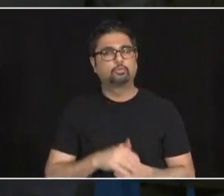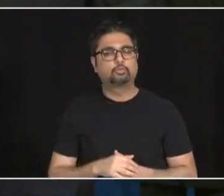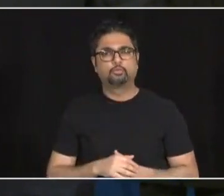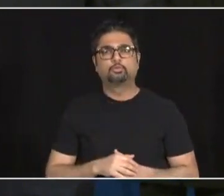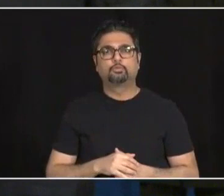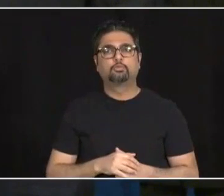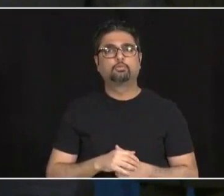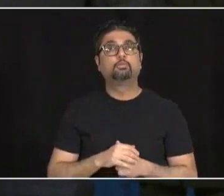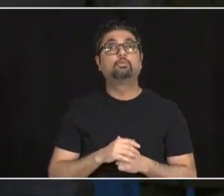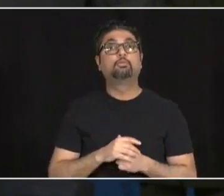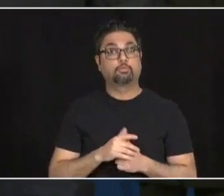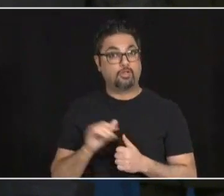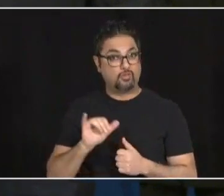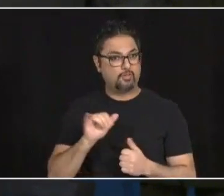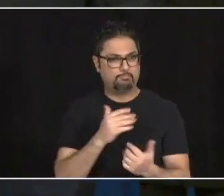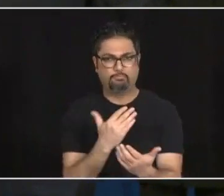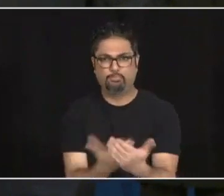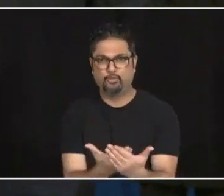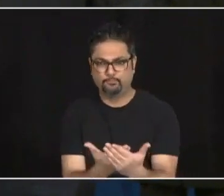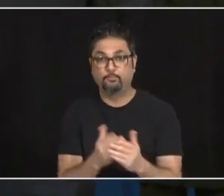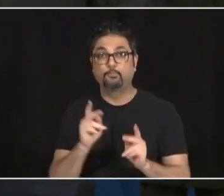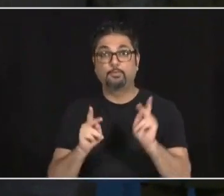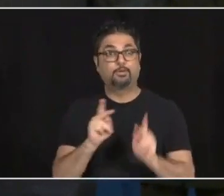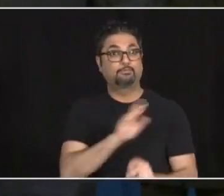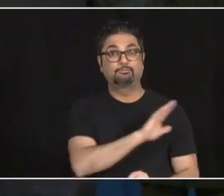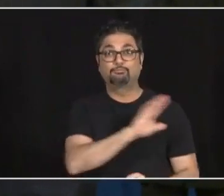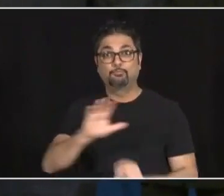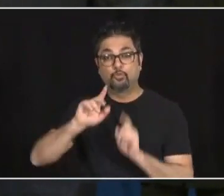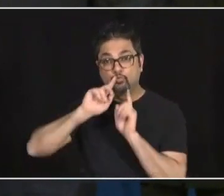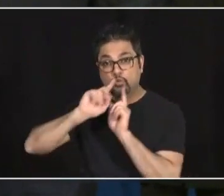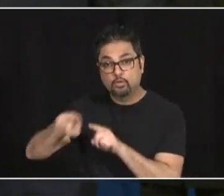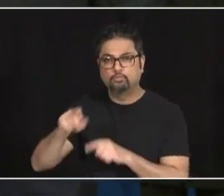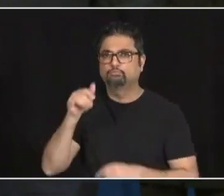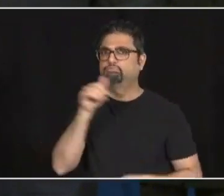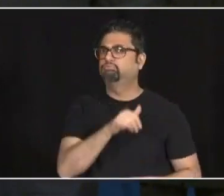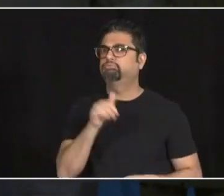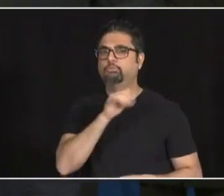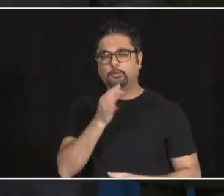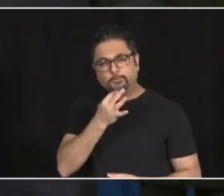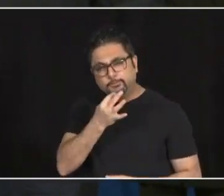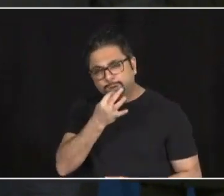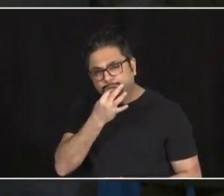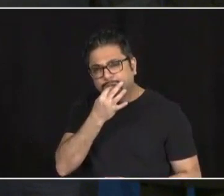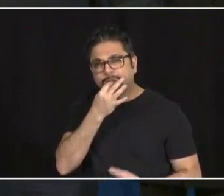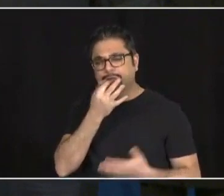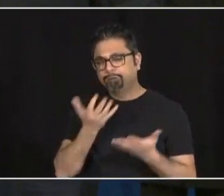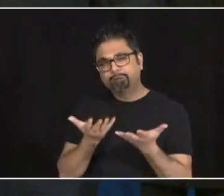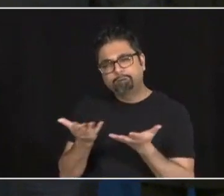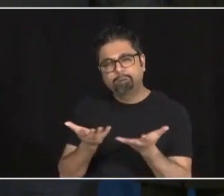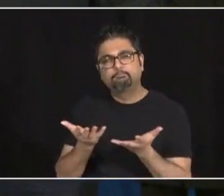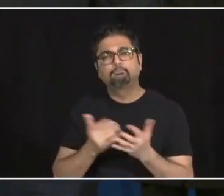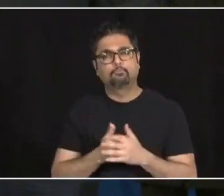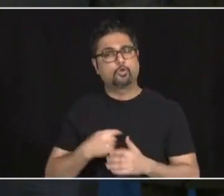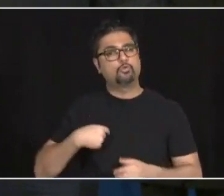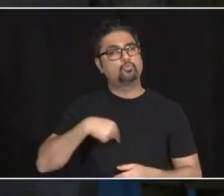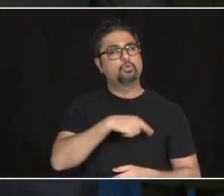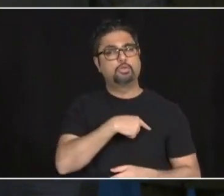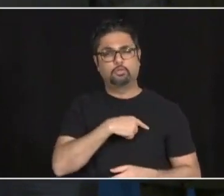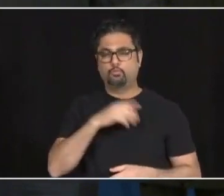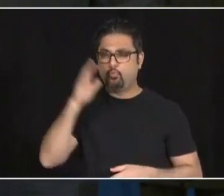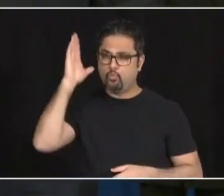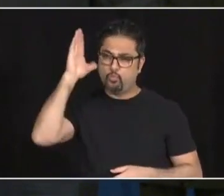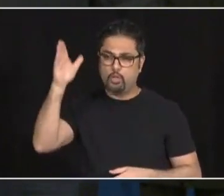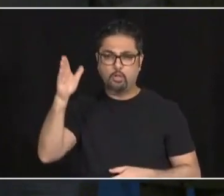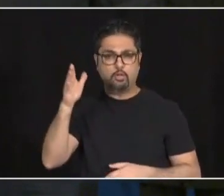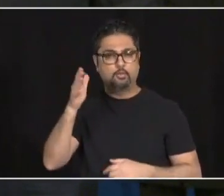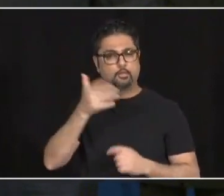those challenges. Our government remains committed to using every resource we have to support frontline workers